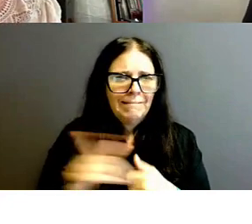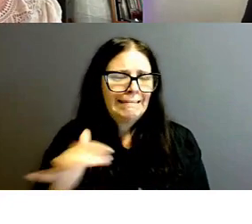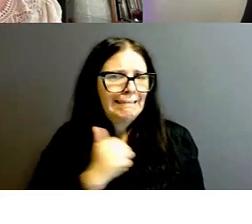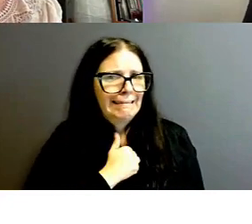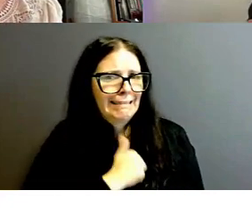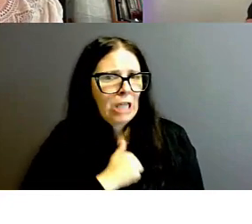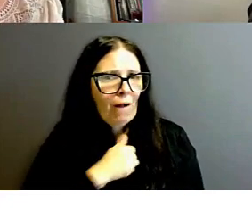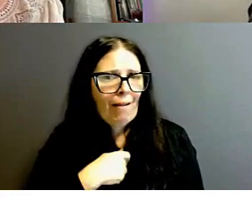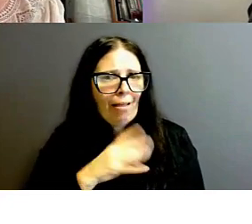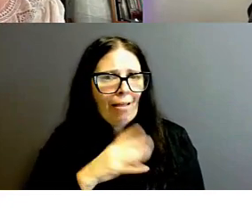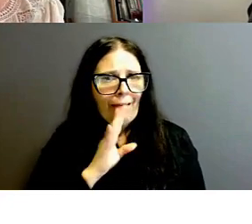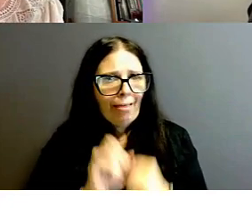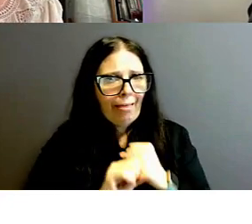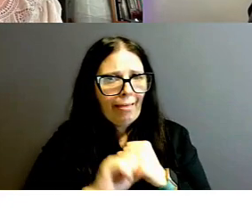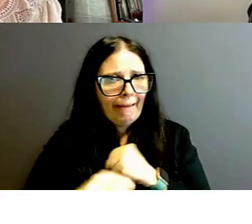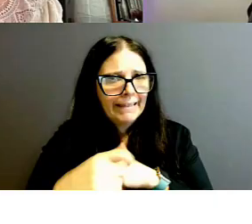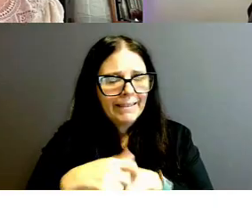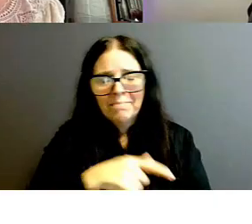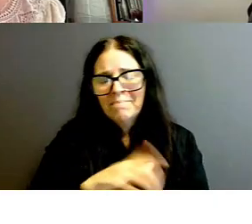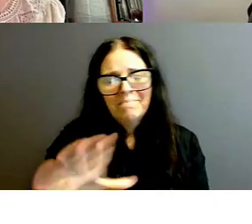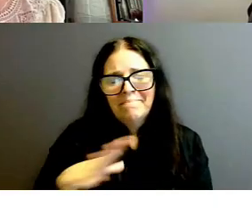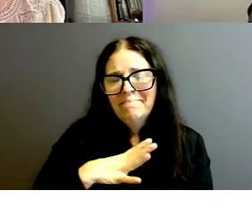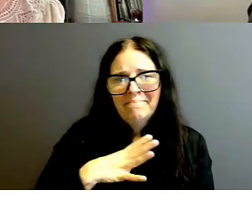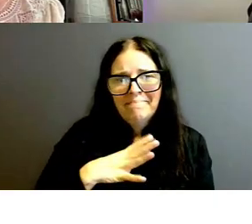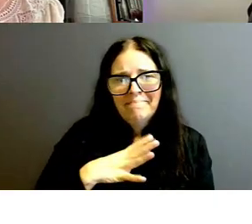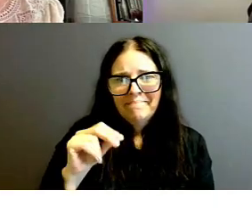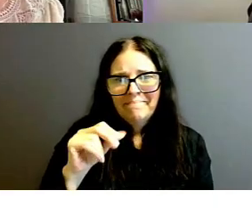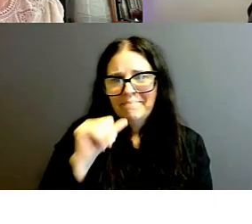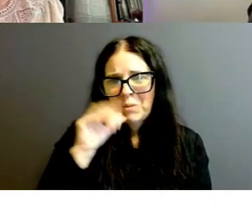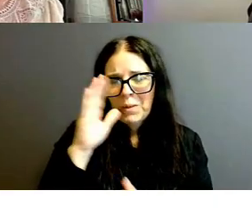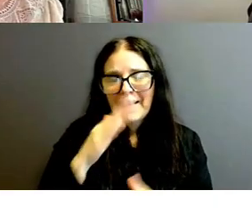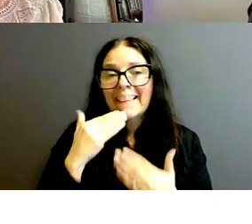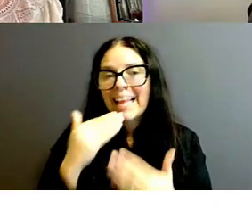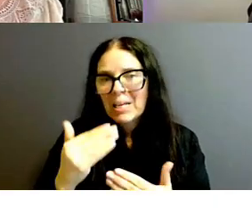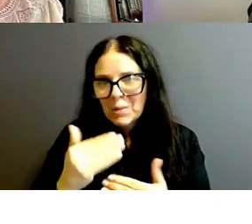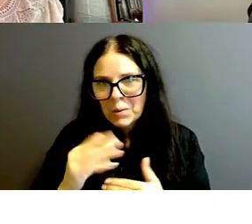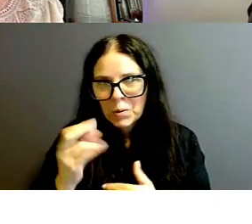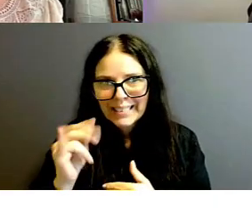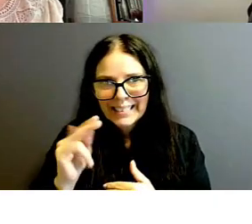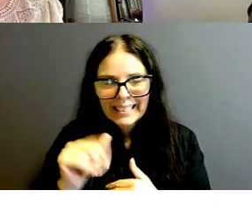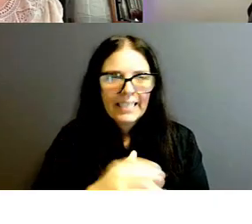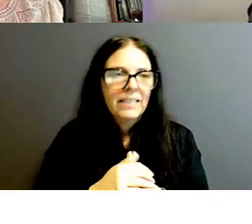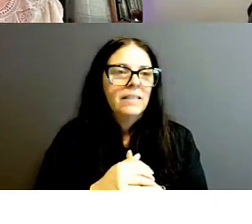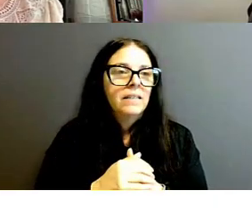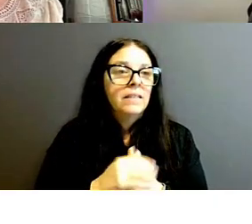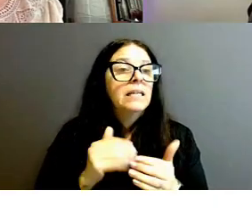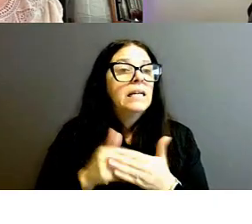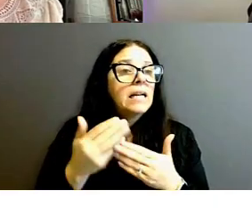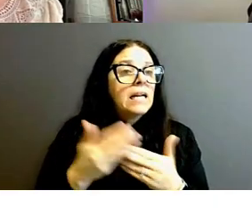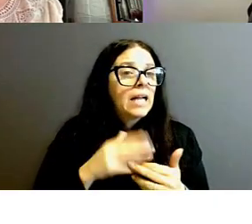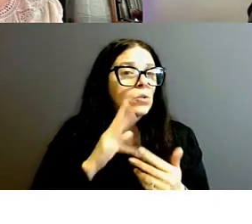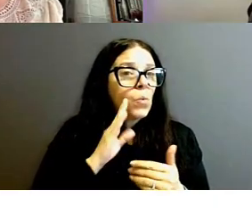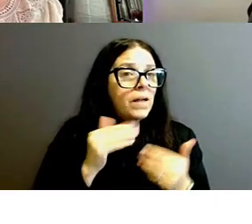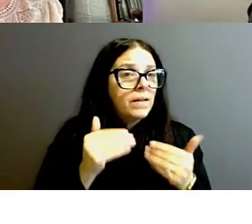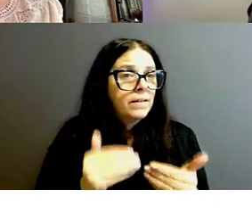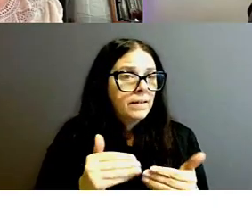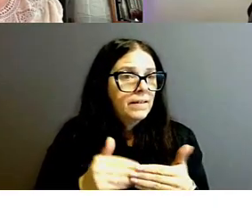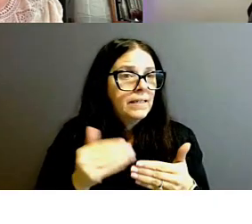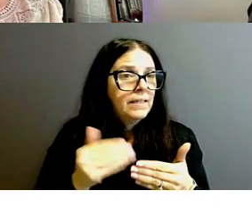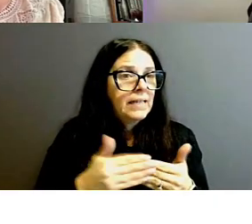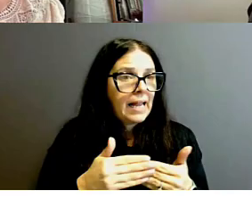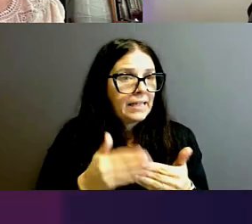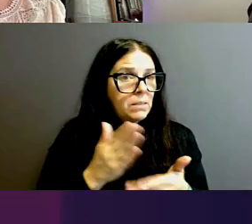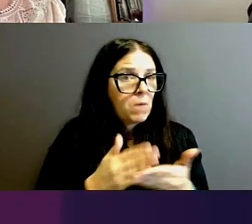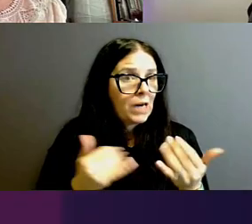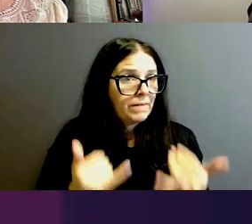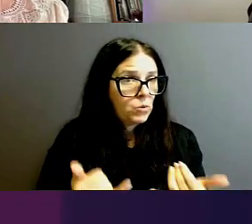going over. Oh, Thank you. it's okay. Thank you so much, Christina. And what I will do next is we'll jump into the next part of today,